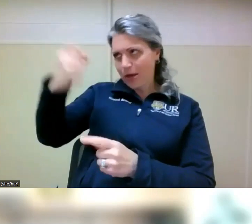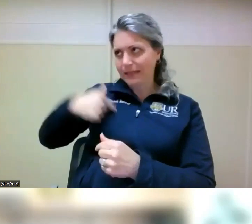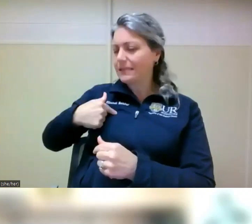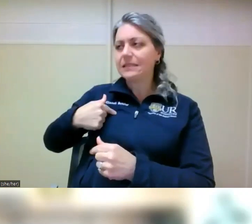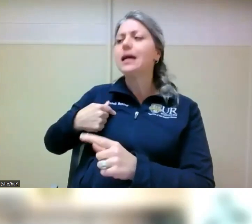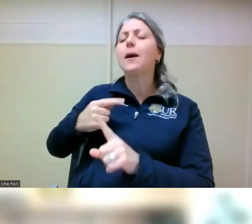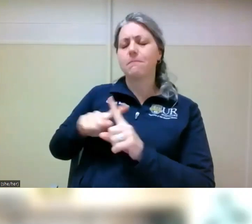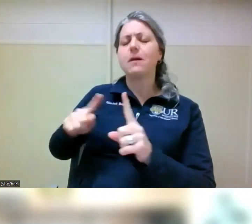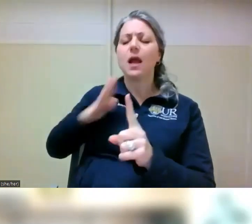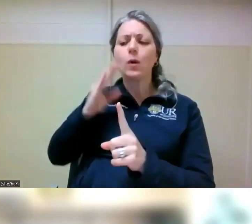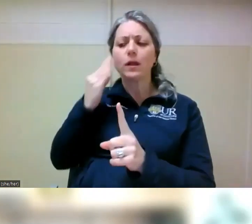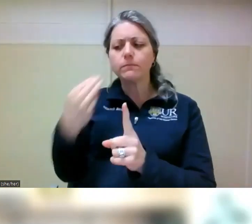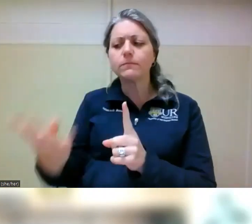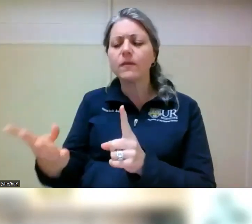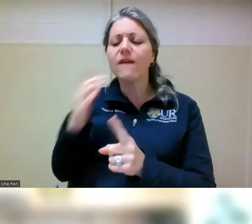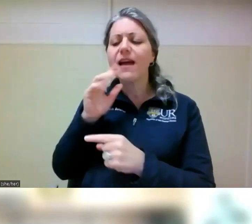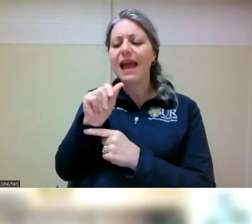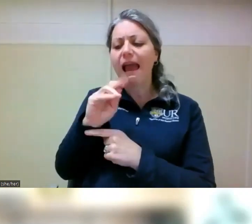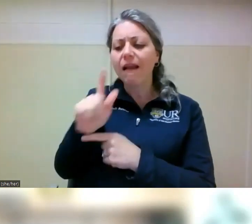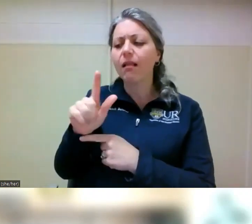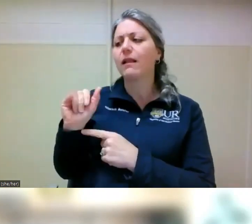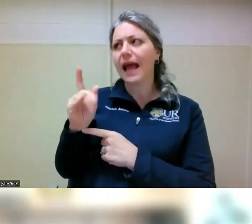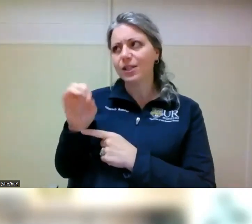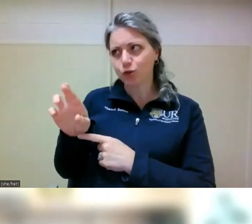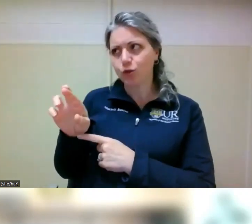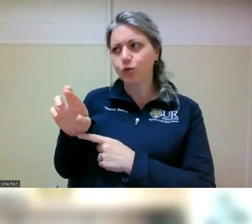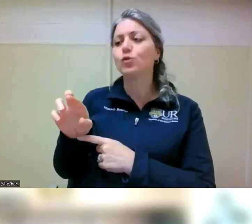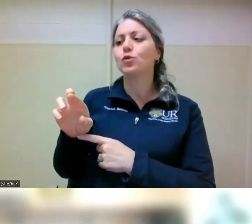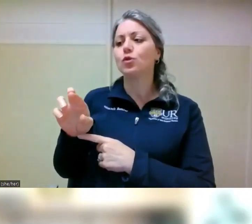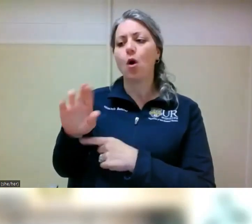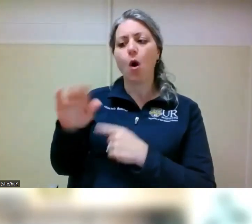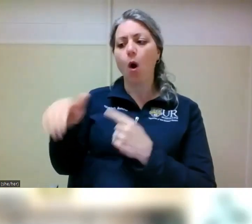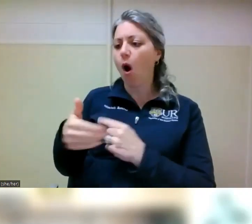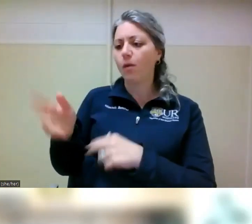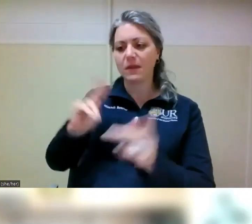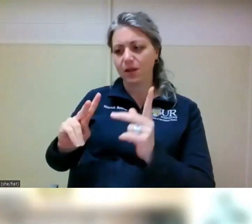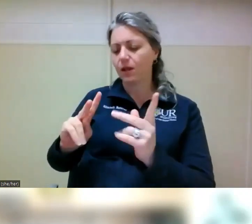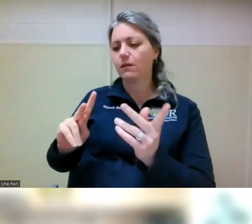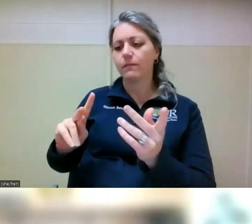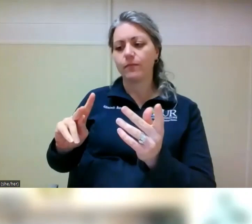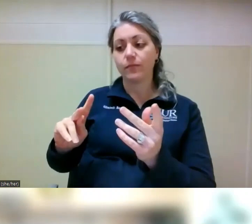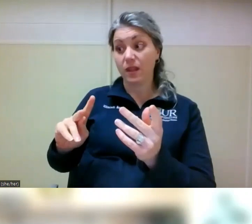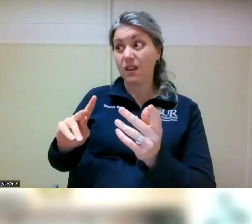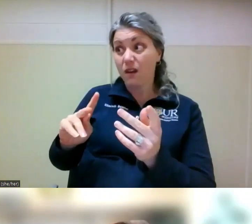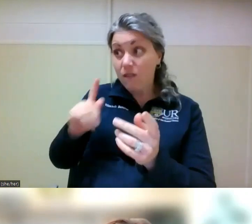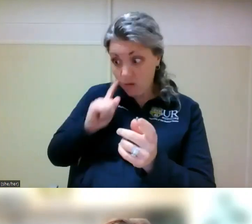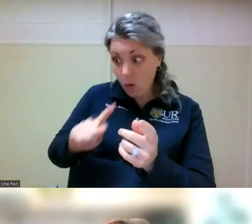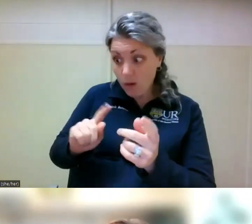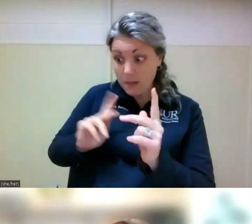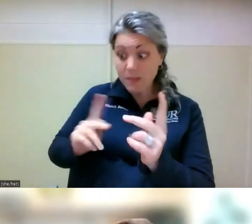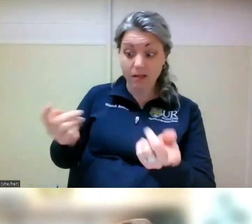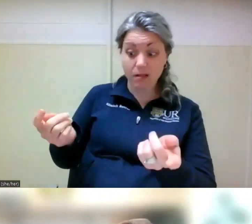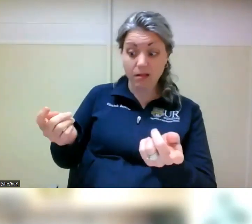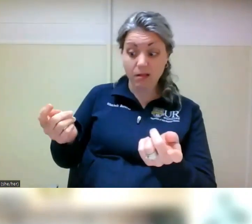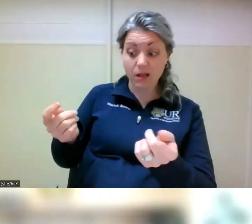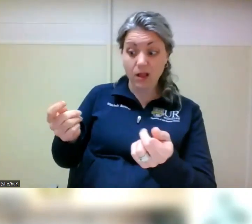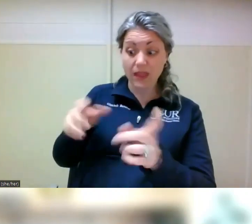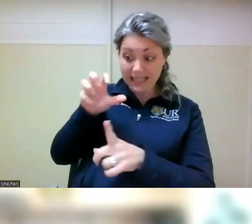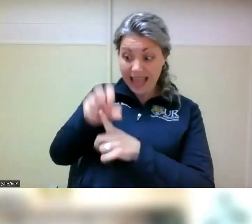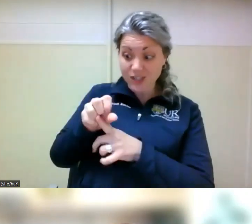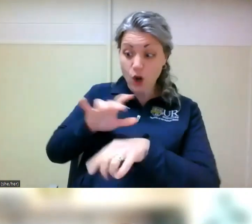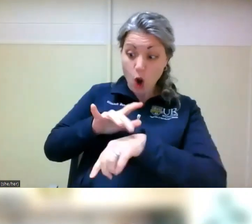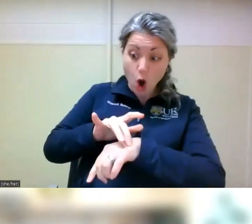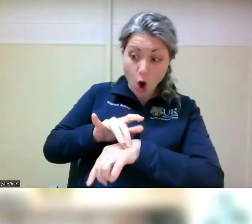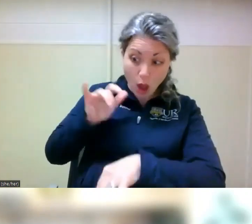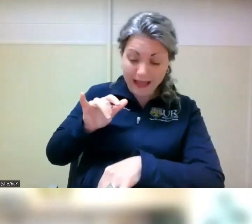say is for anal cancer, all comers, especially for anal cancer that's caught early, the survival is